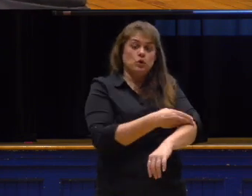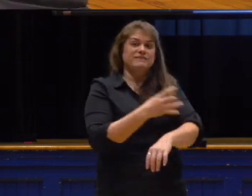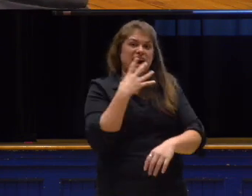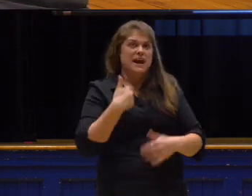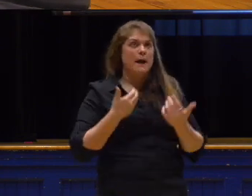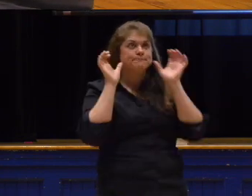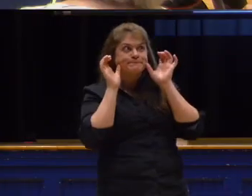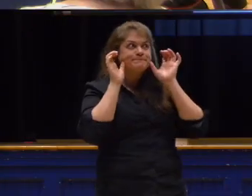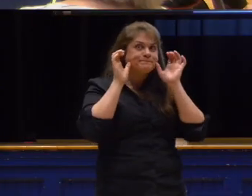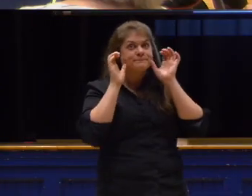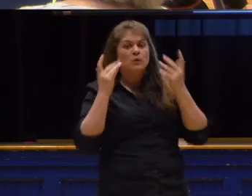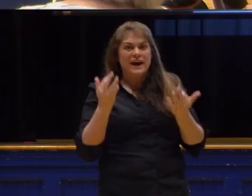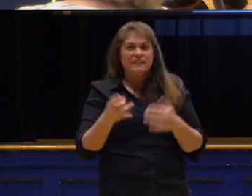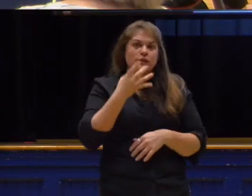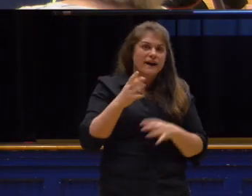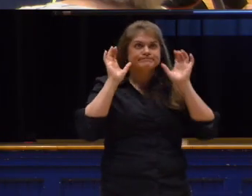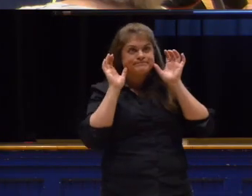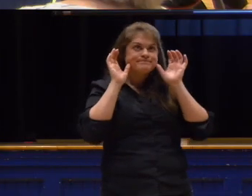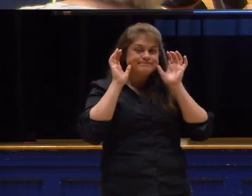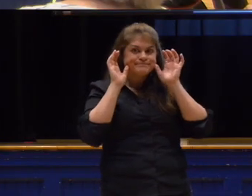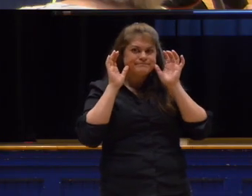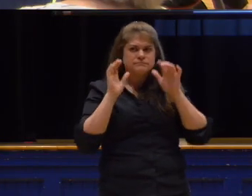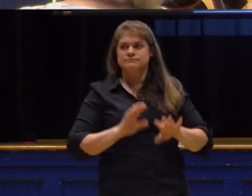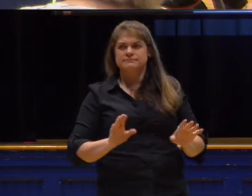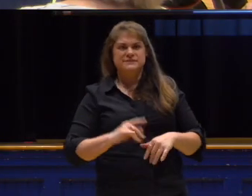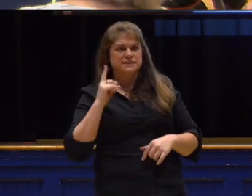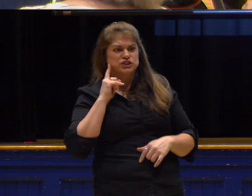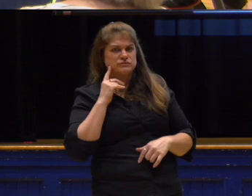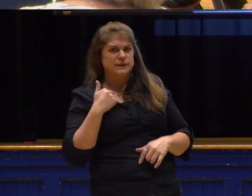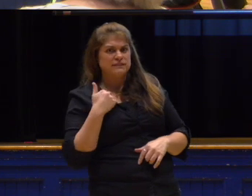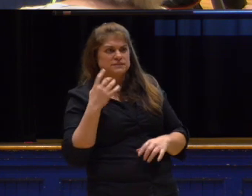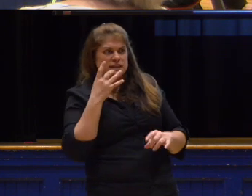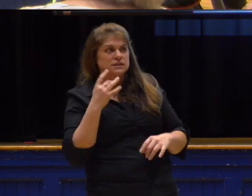there, no lighting. And you know something?